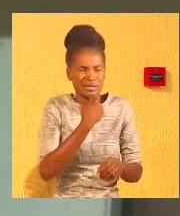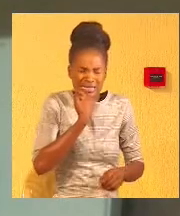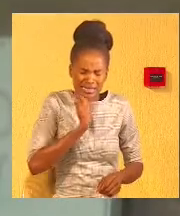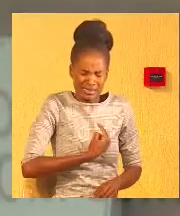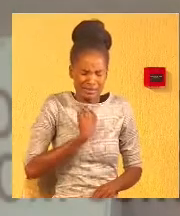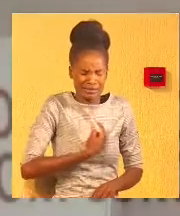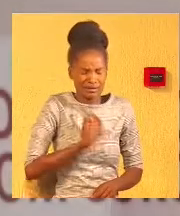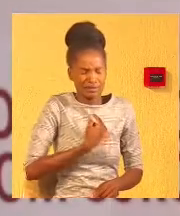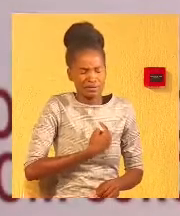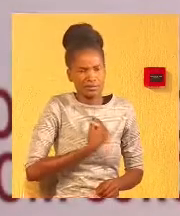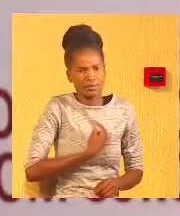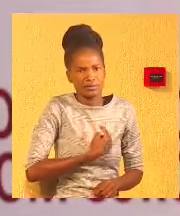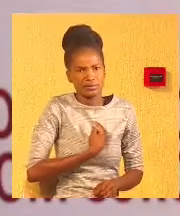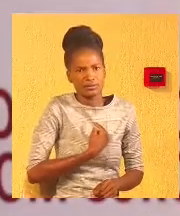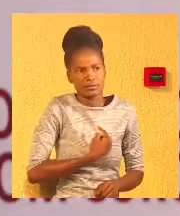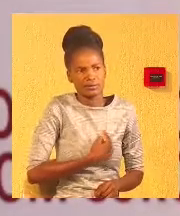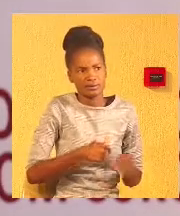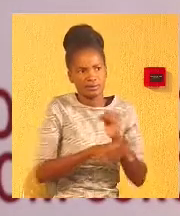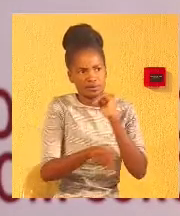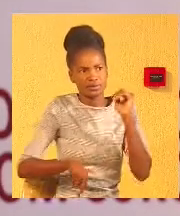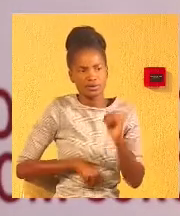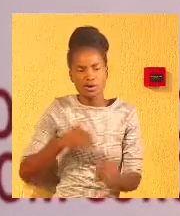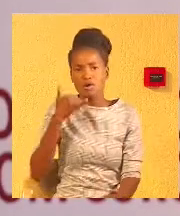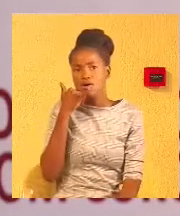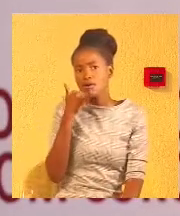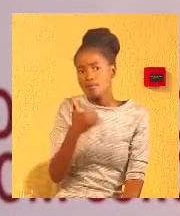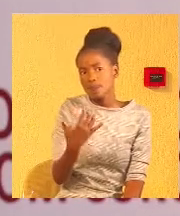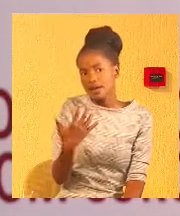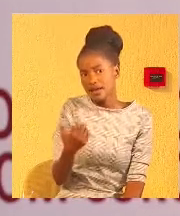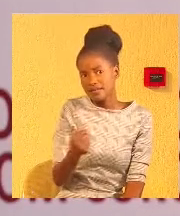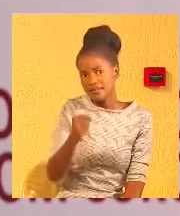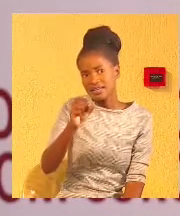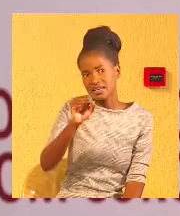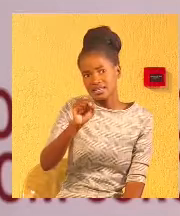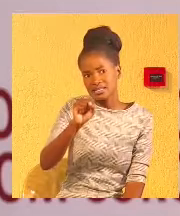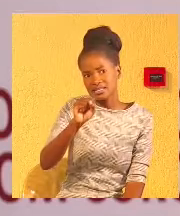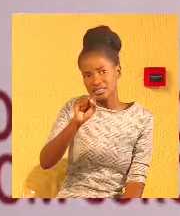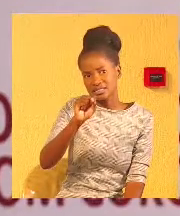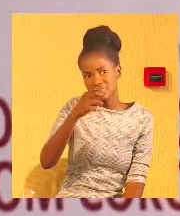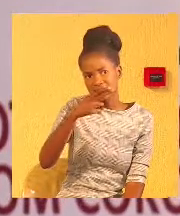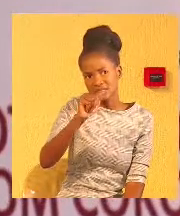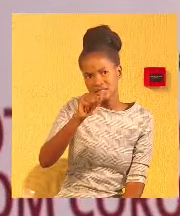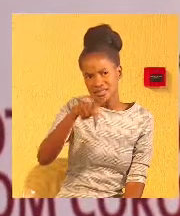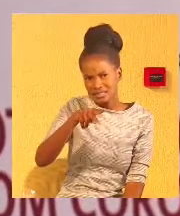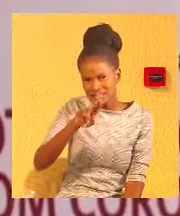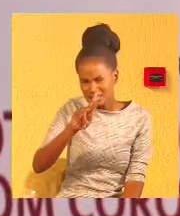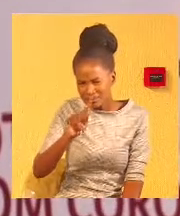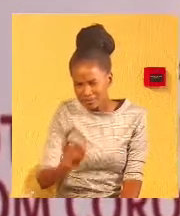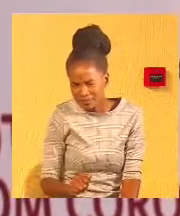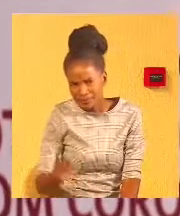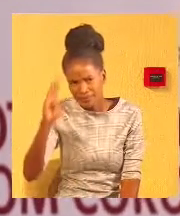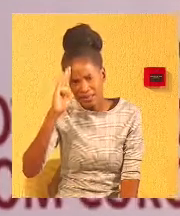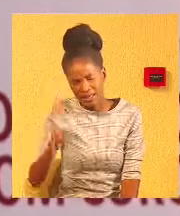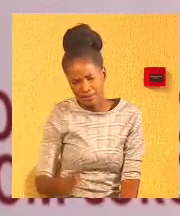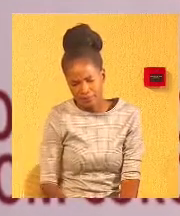Mr. Nakongo, for that. We have a caller on the line. We have Mr. Shapumba. Hello, ma'am. Yes,